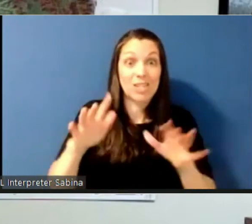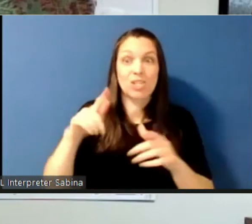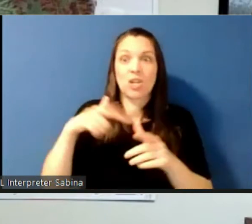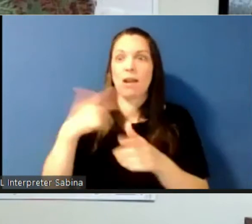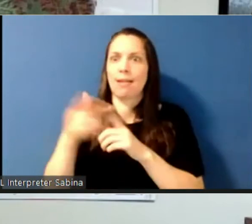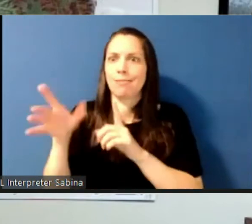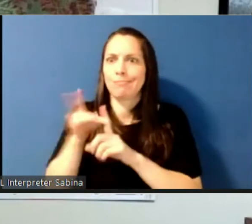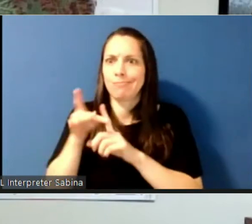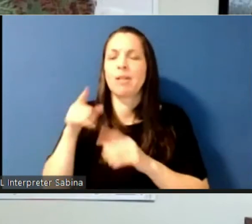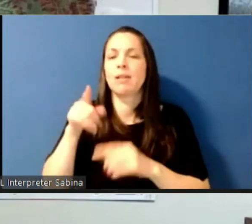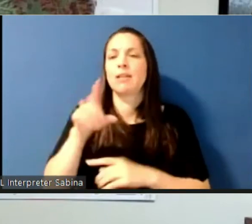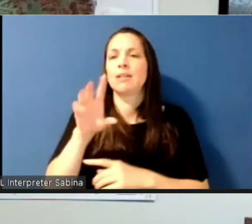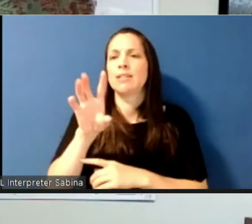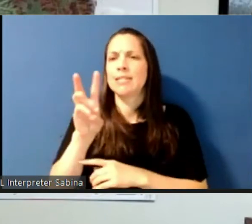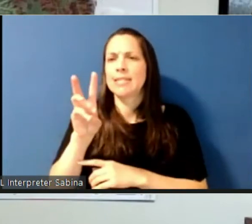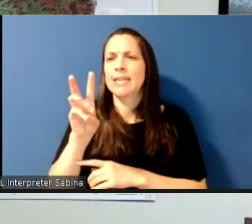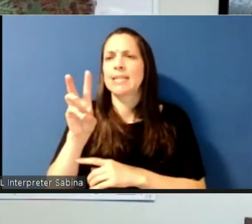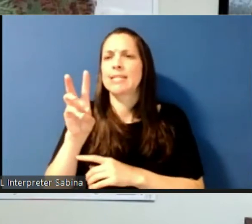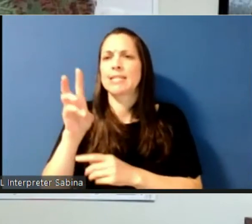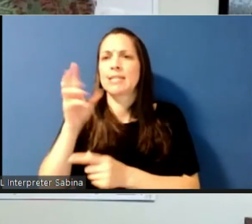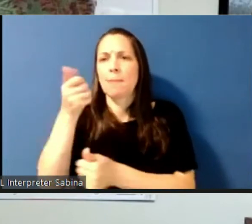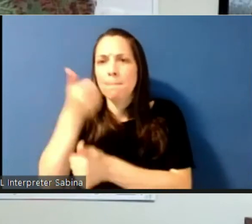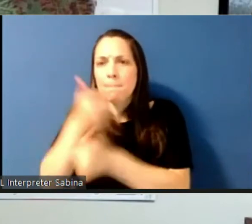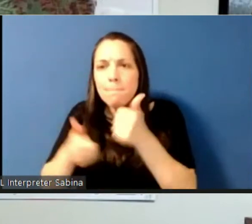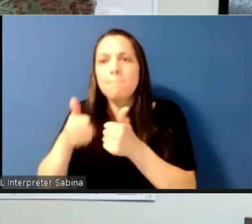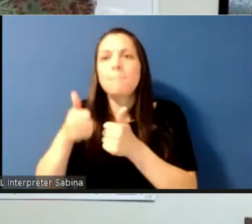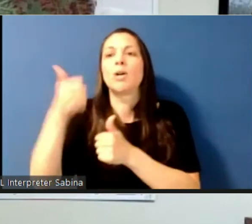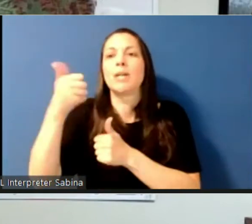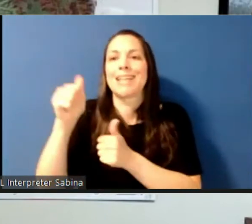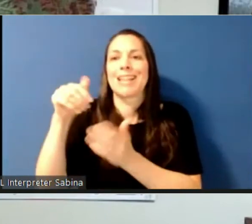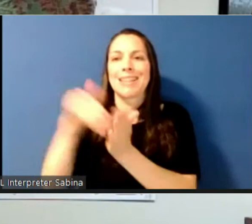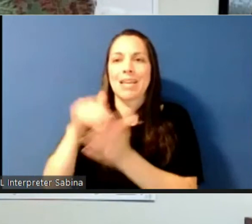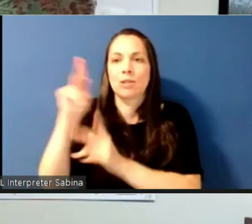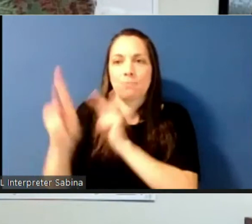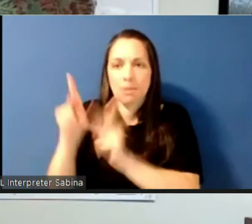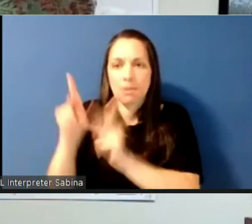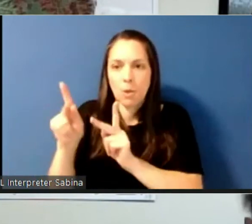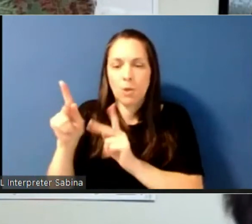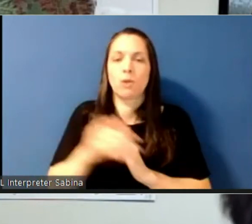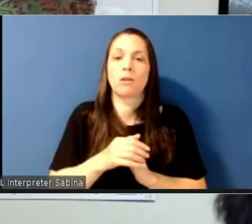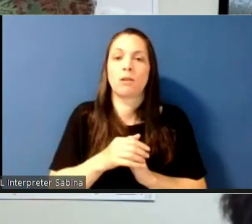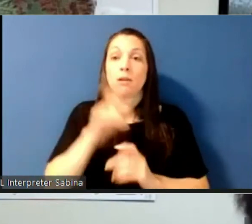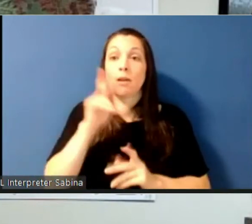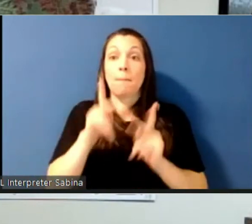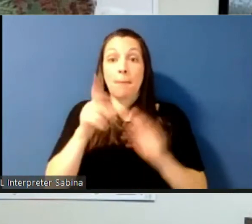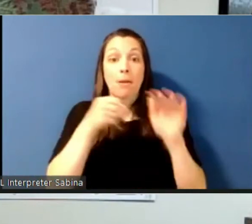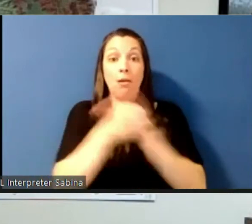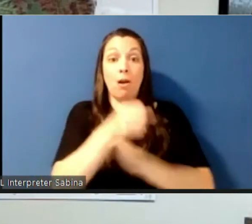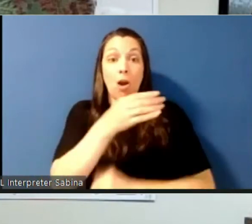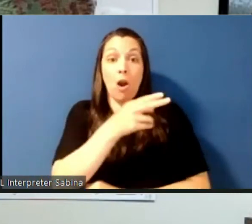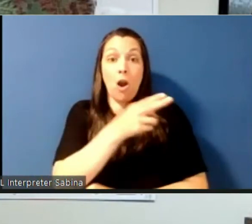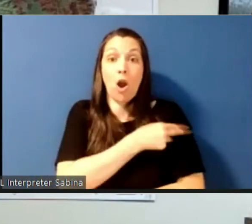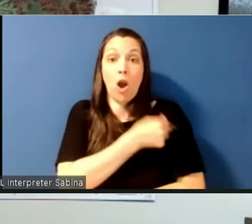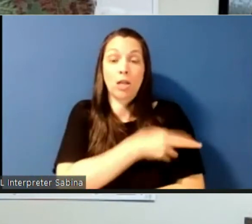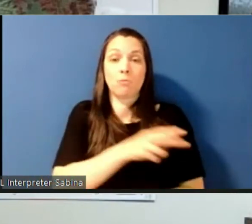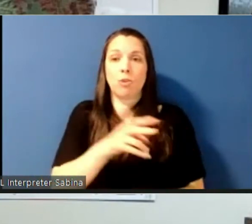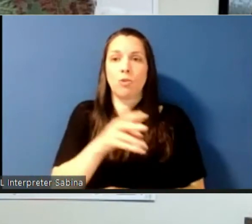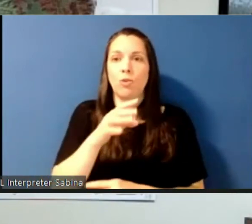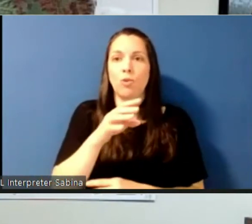per 10,000. And those hospitalized are 4 per